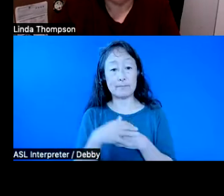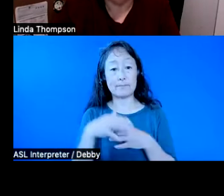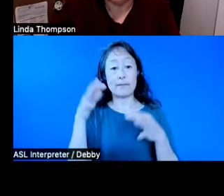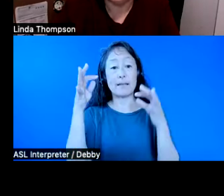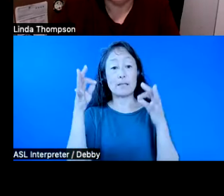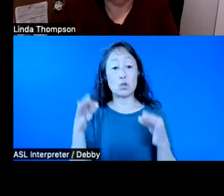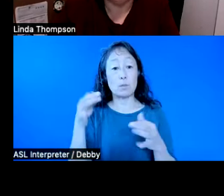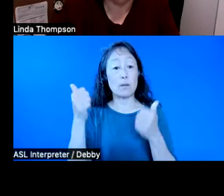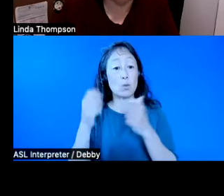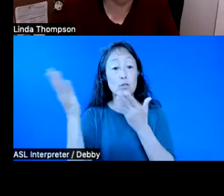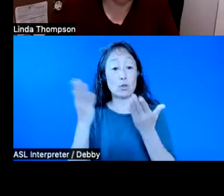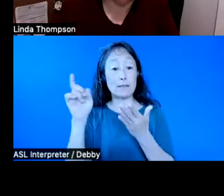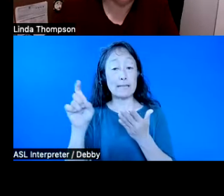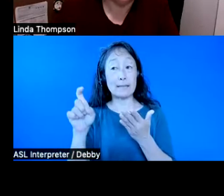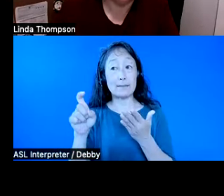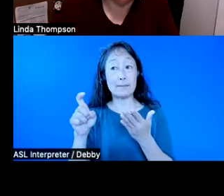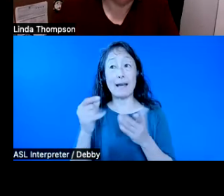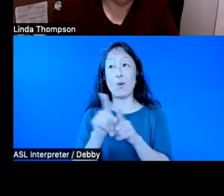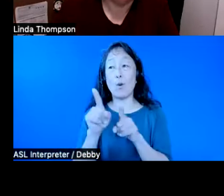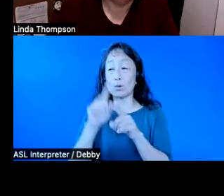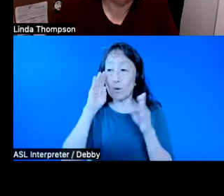the needs of the individuals.